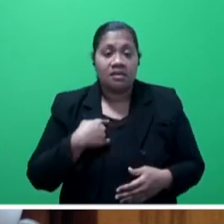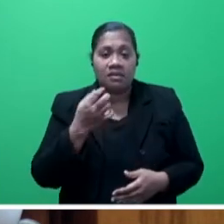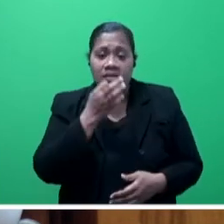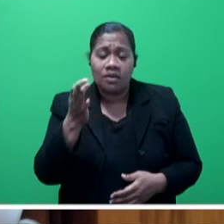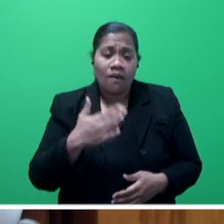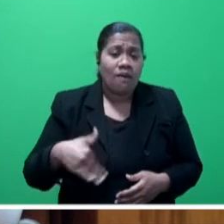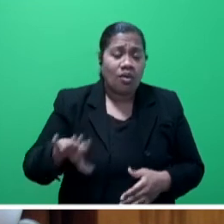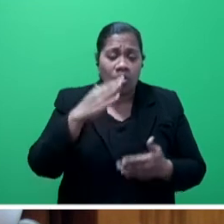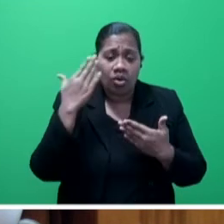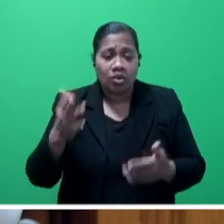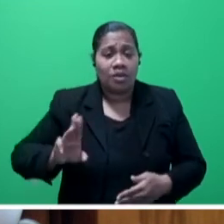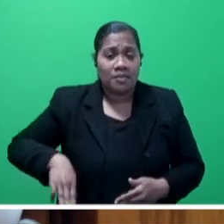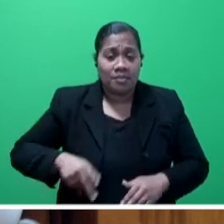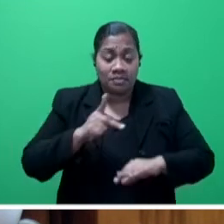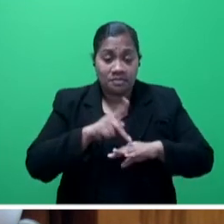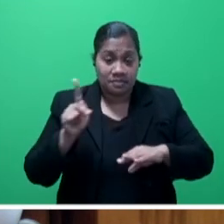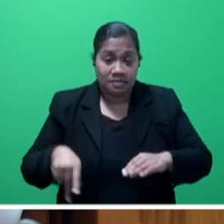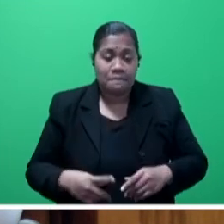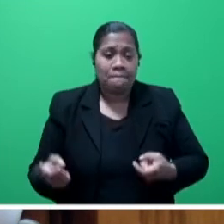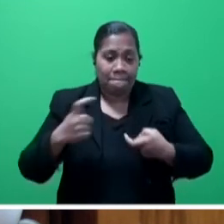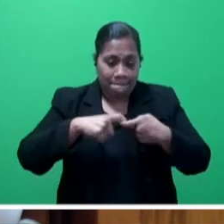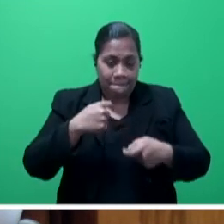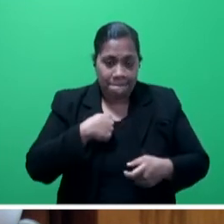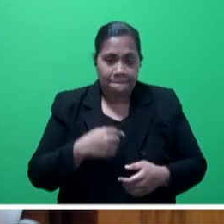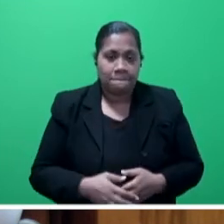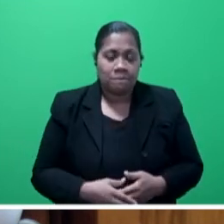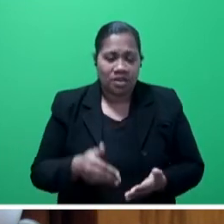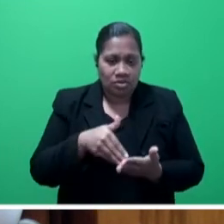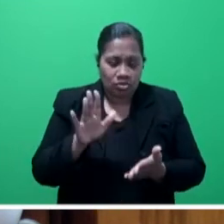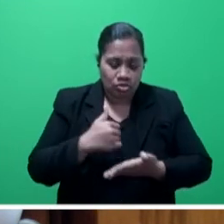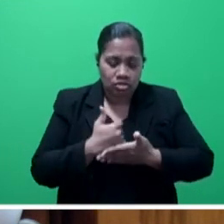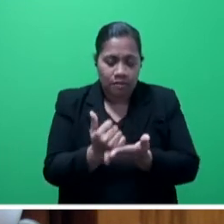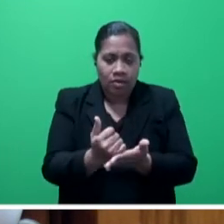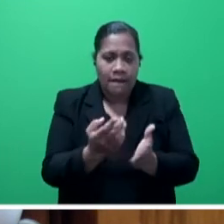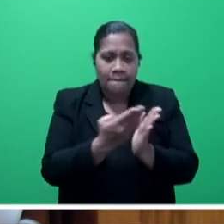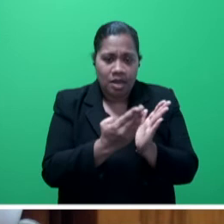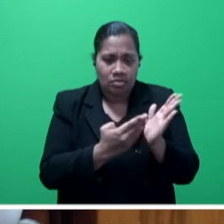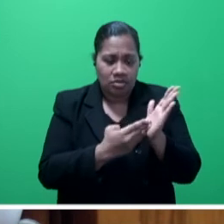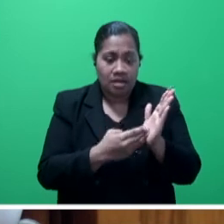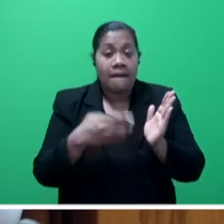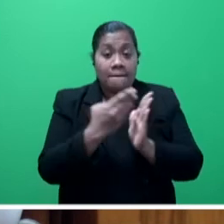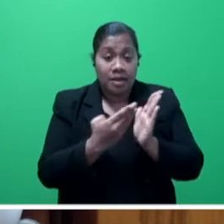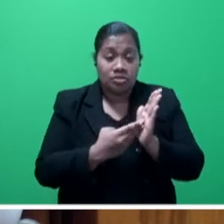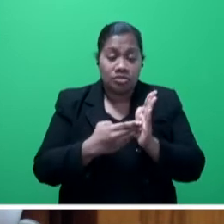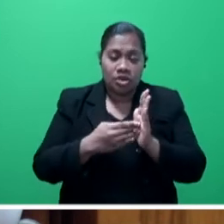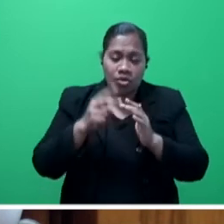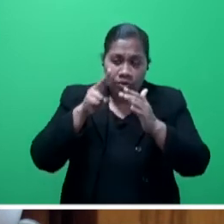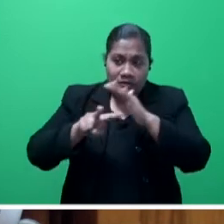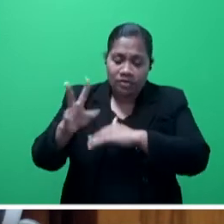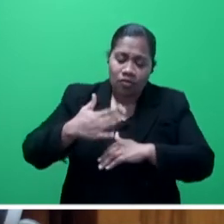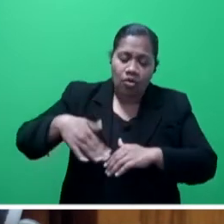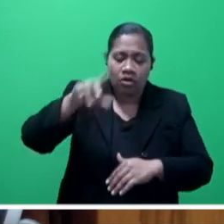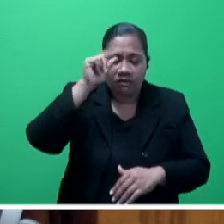all honourable members in Parliament to join me in endorsing and supporting this budget. It's a budget with a vision for all Fijians,